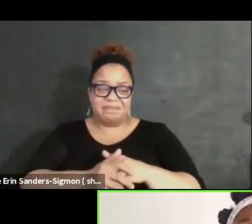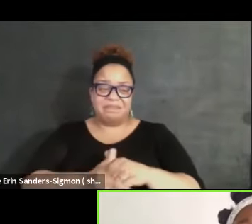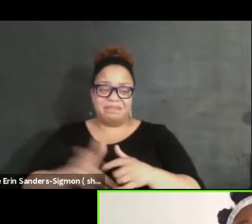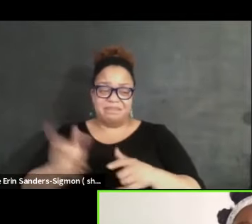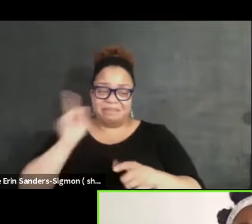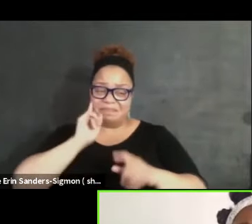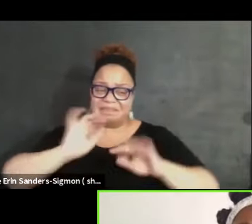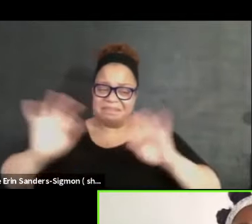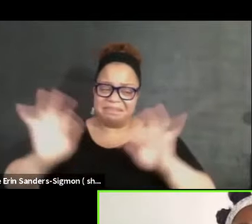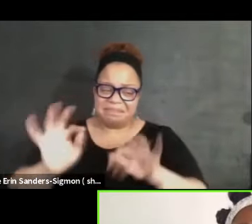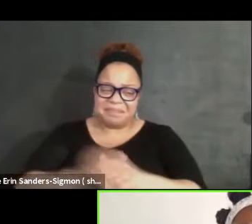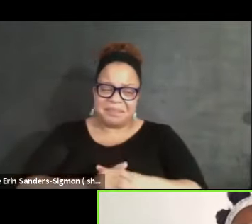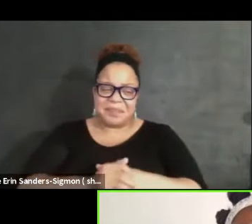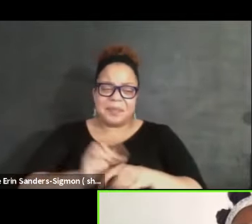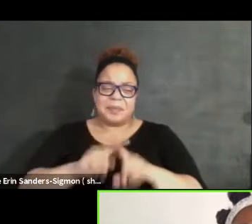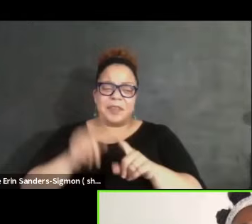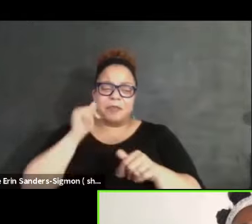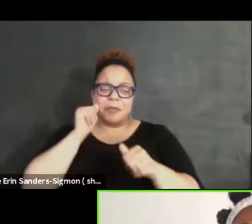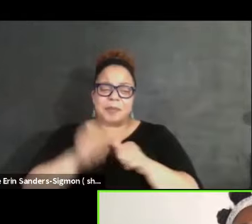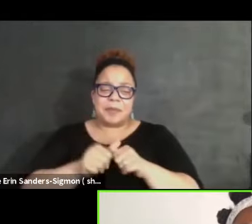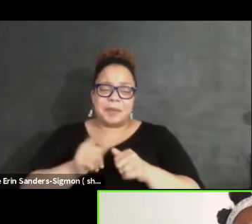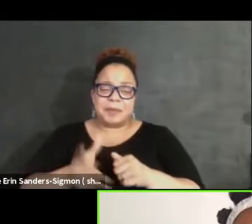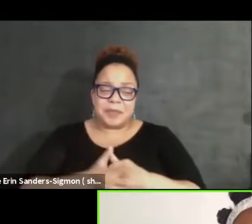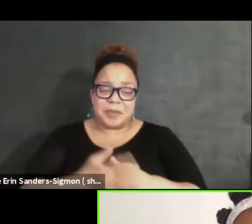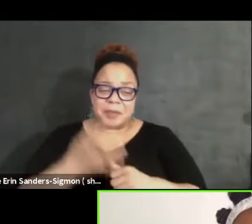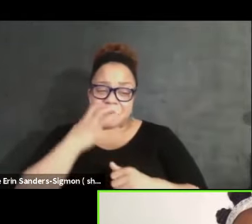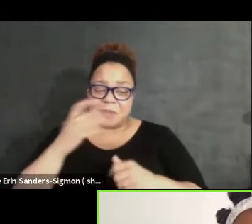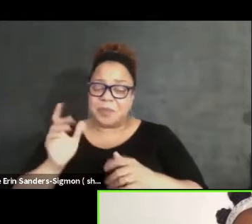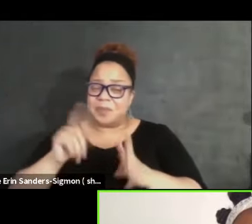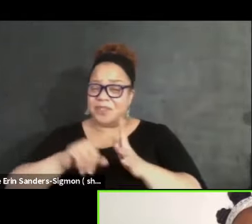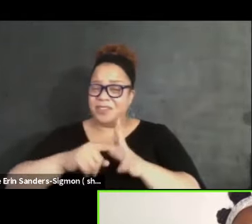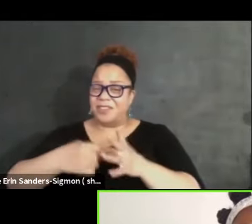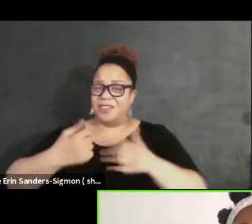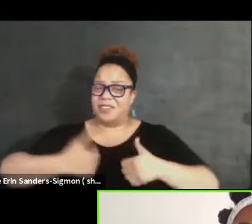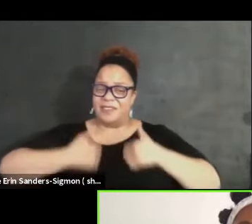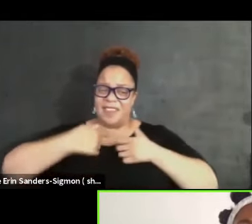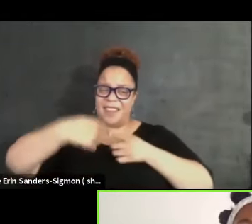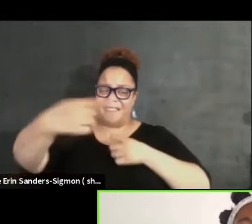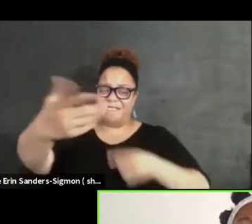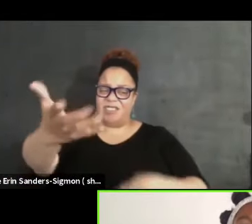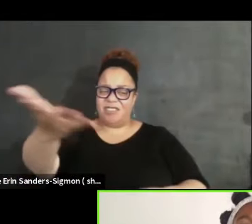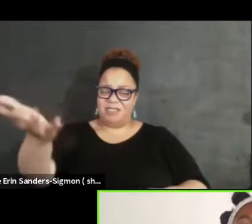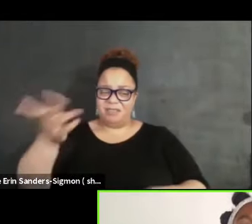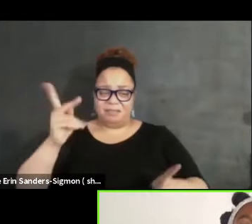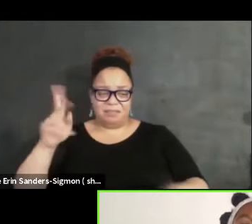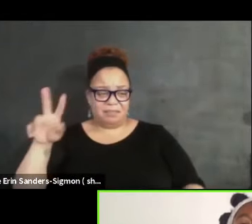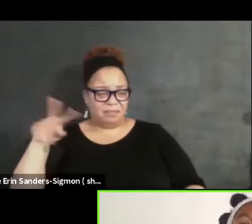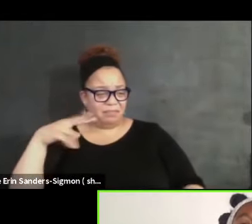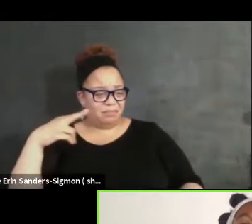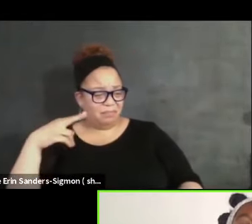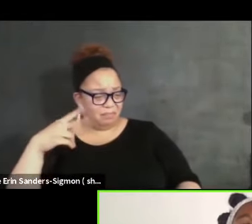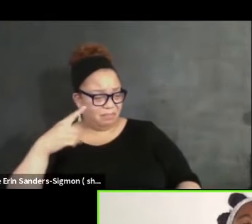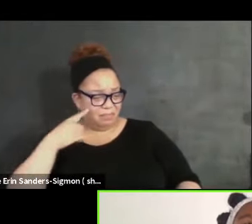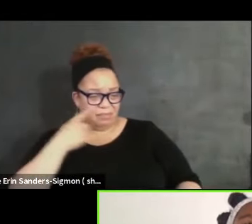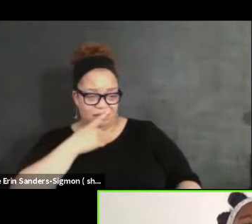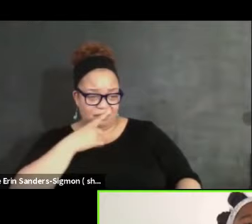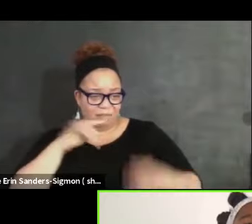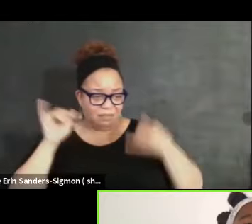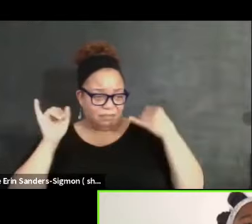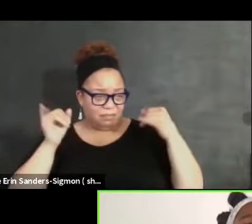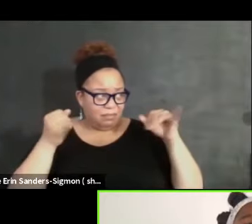was in my car when I saw him. He looked over at me with his copper eyes, the hairs on my chinny chin stand. I say,